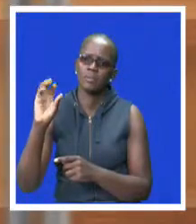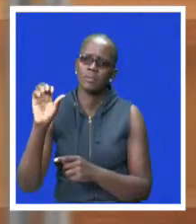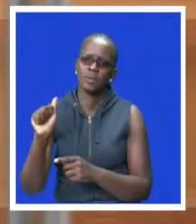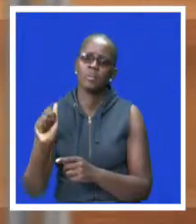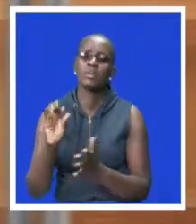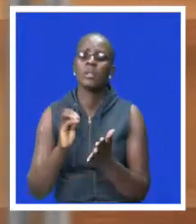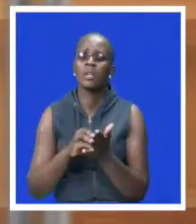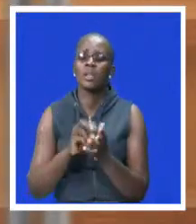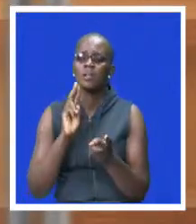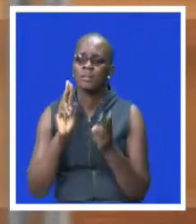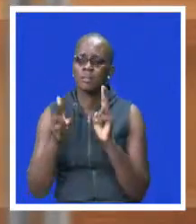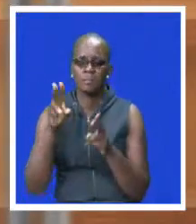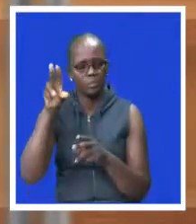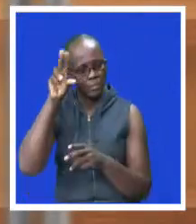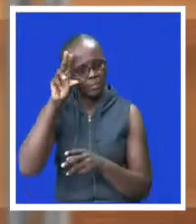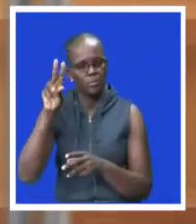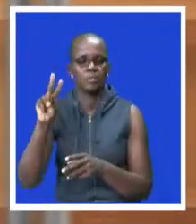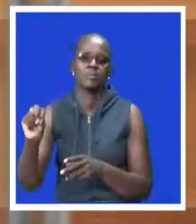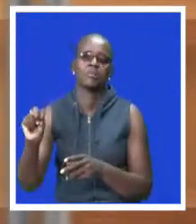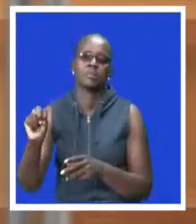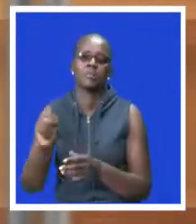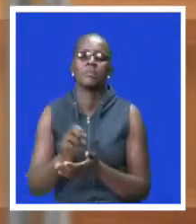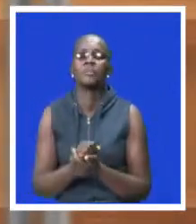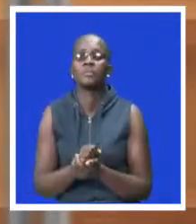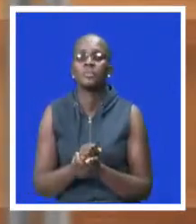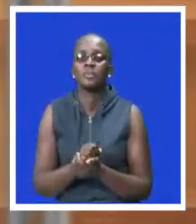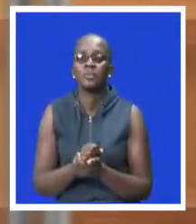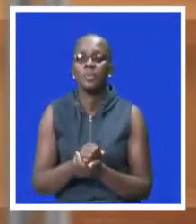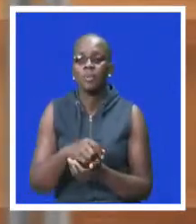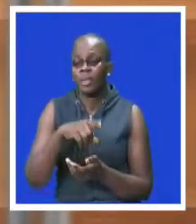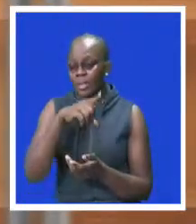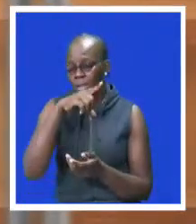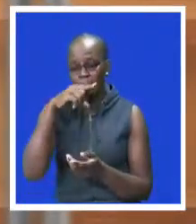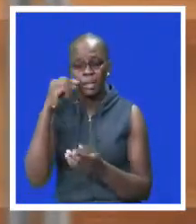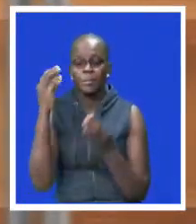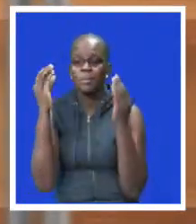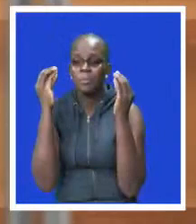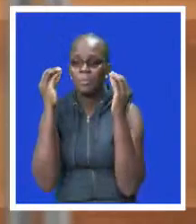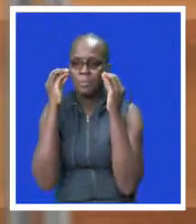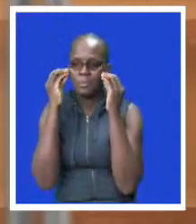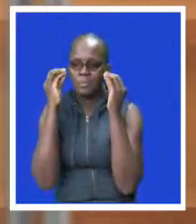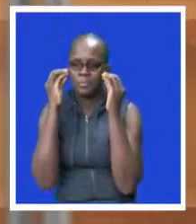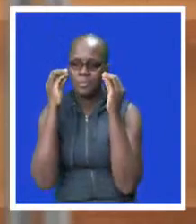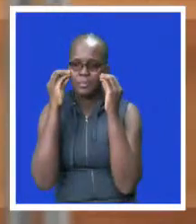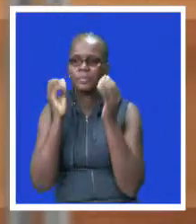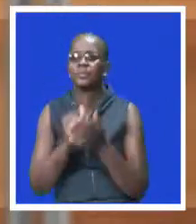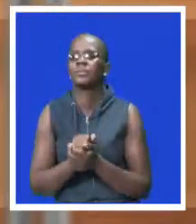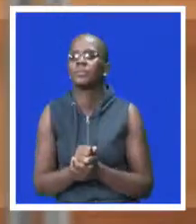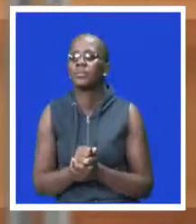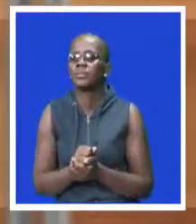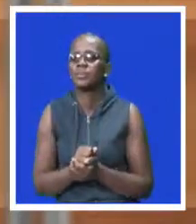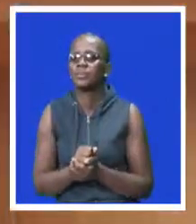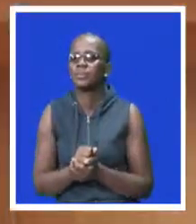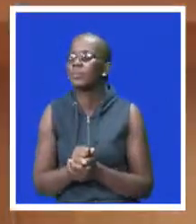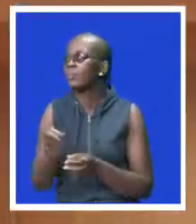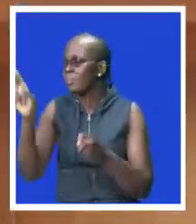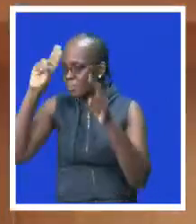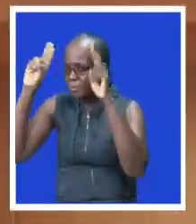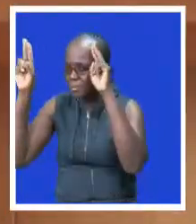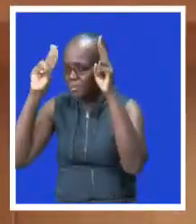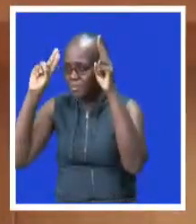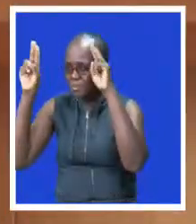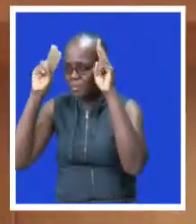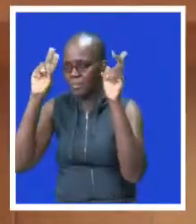language interpreter, Nomcebo Dlamini. My name is Nogwazi Dlamini. Kombisa, how are you doing this afternoon? I'm very well,